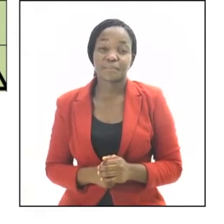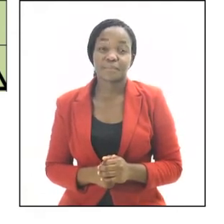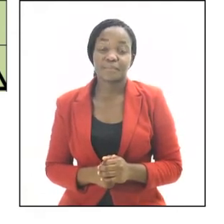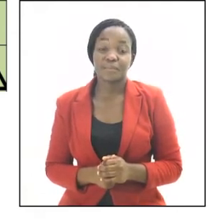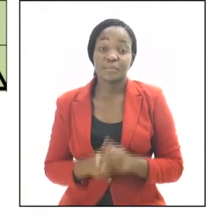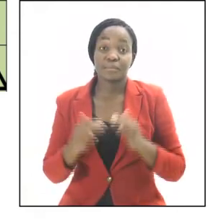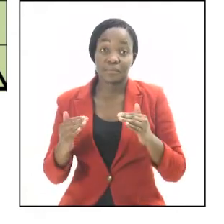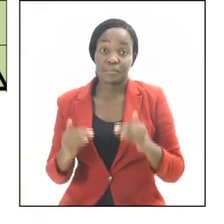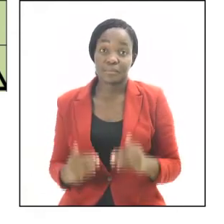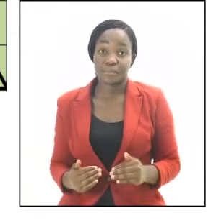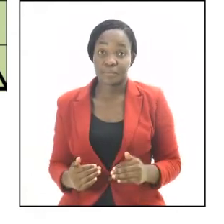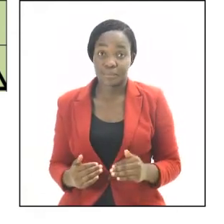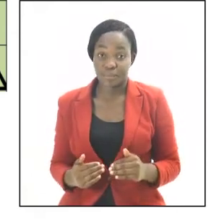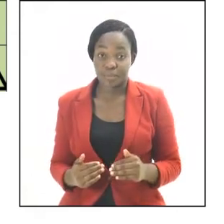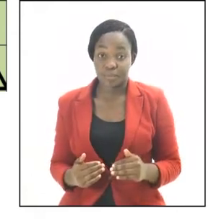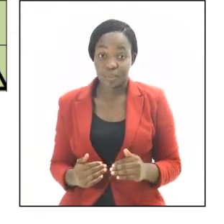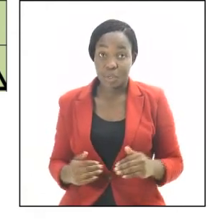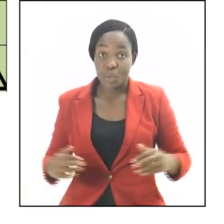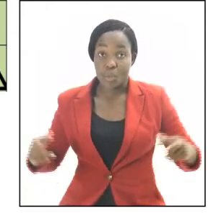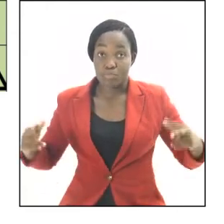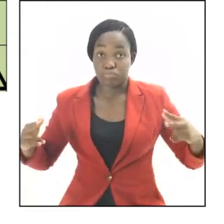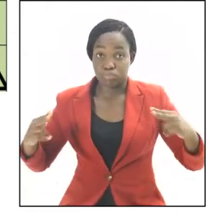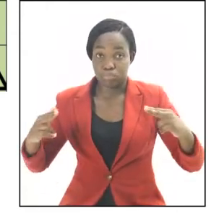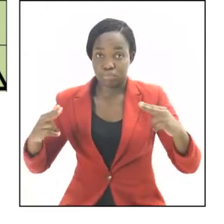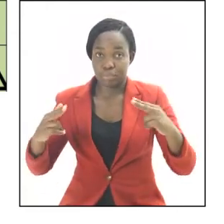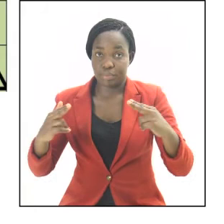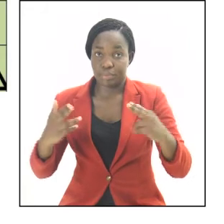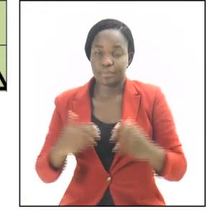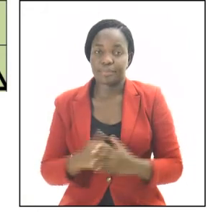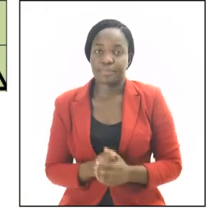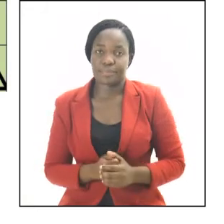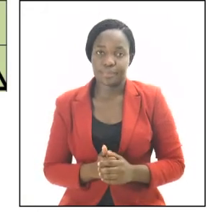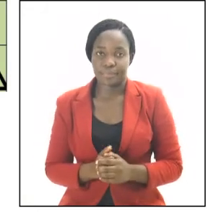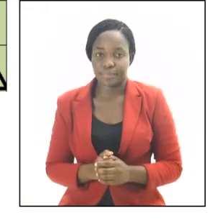Next step, cut them out.